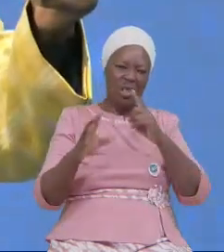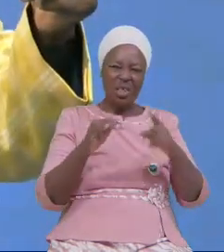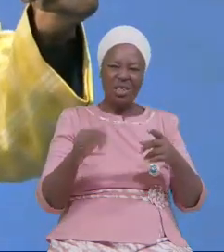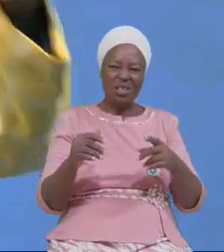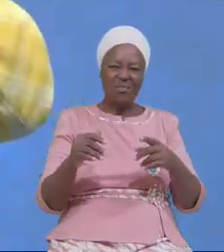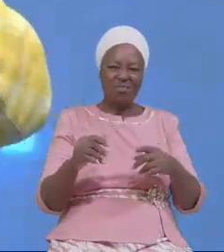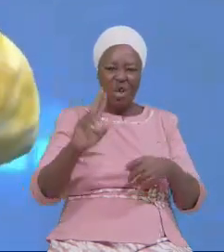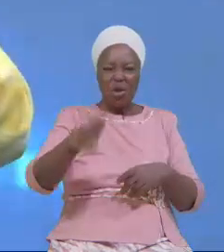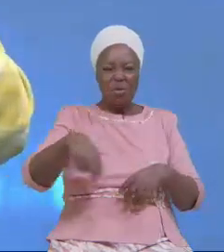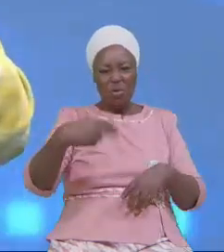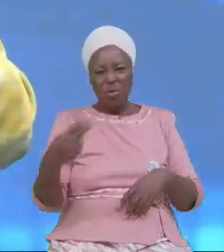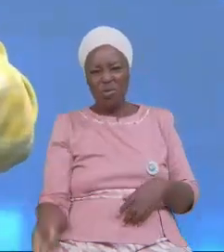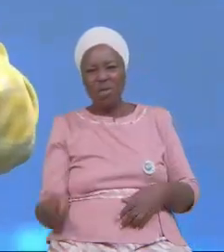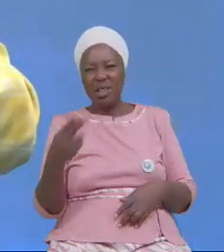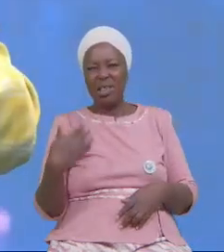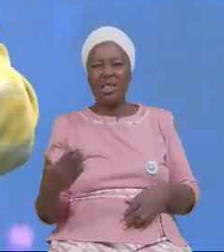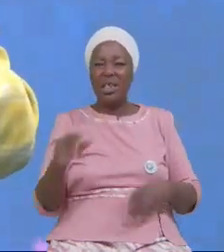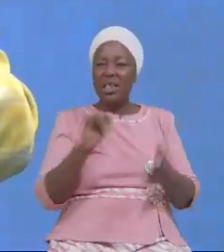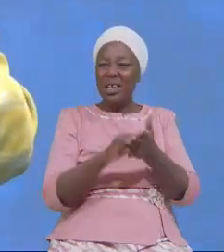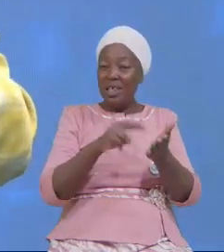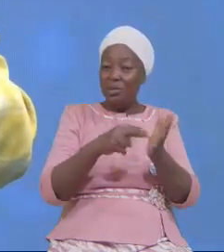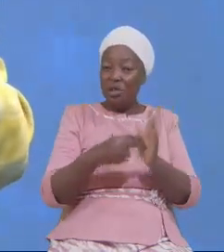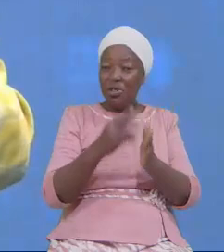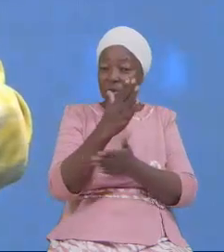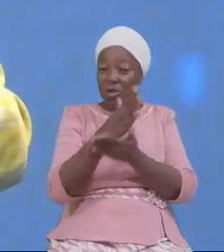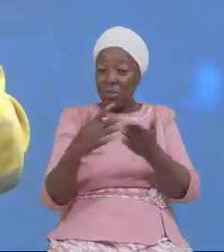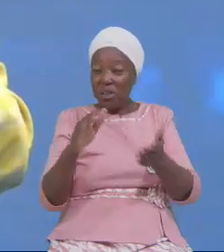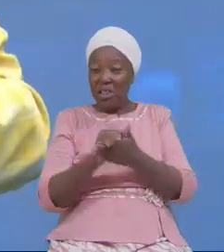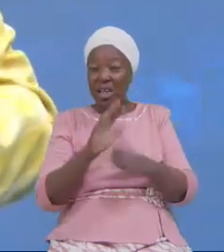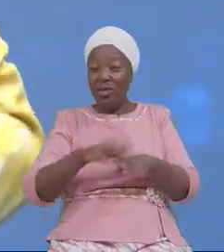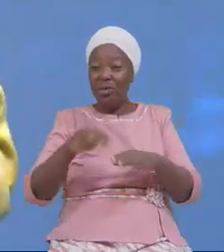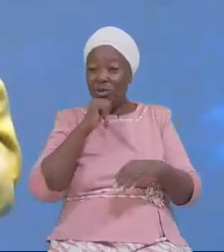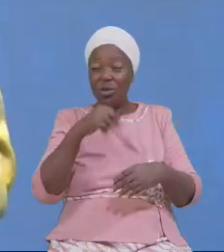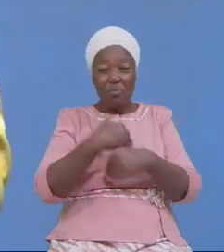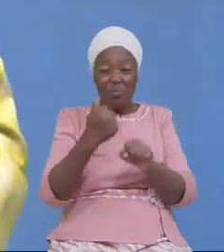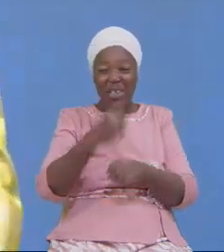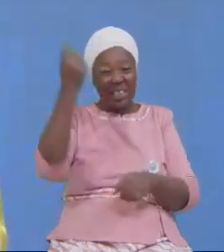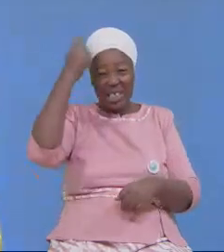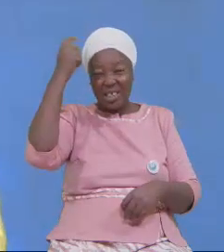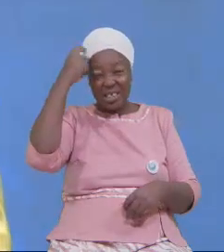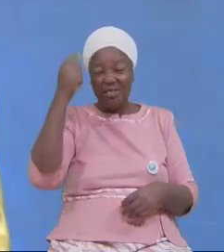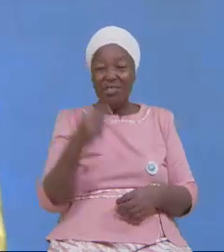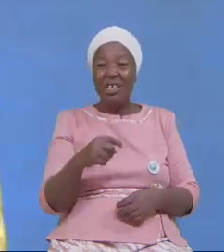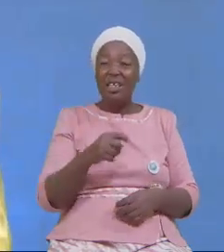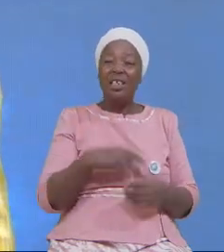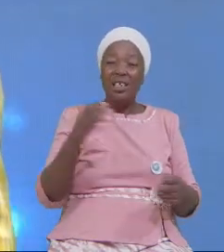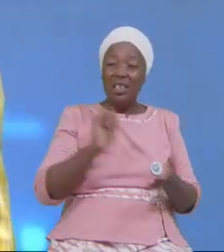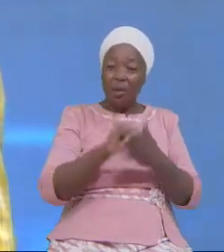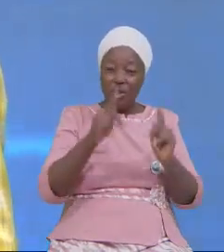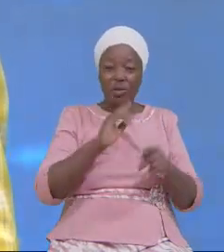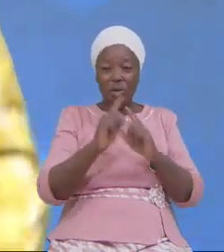nonsense. That is something that does not make sense. He was talking about